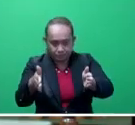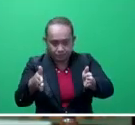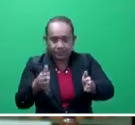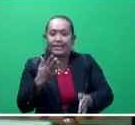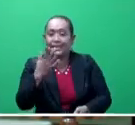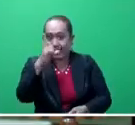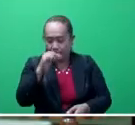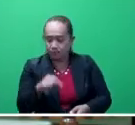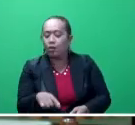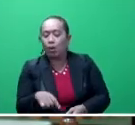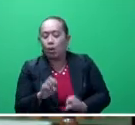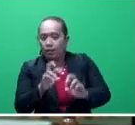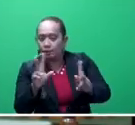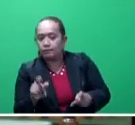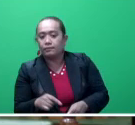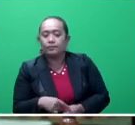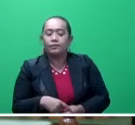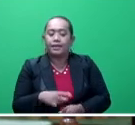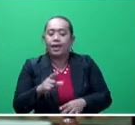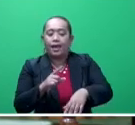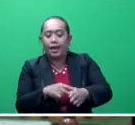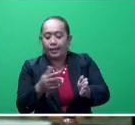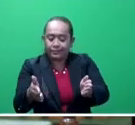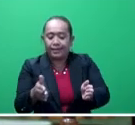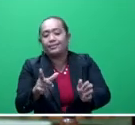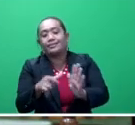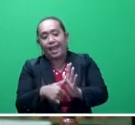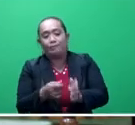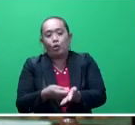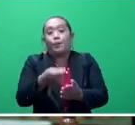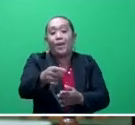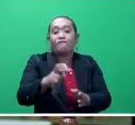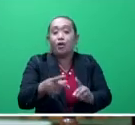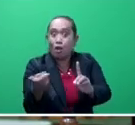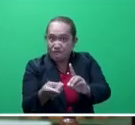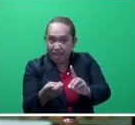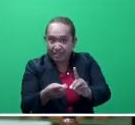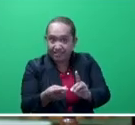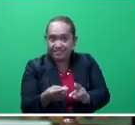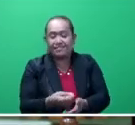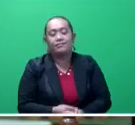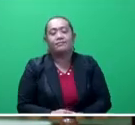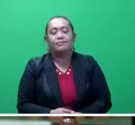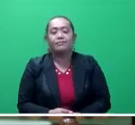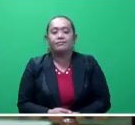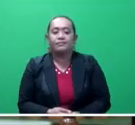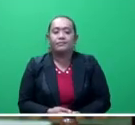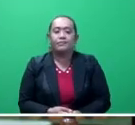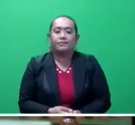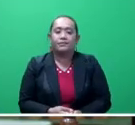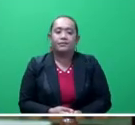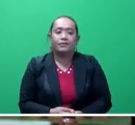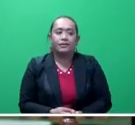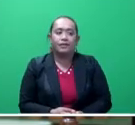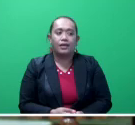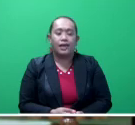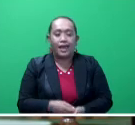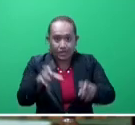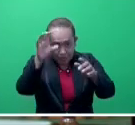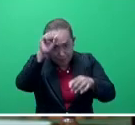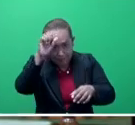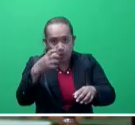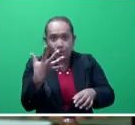make these payments. Mr. Speaker, sir, government will also put aside an allocation of $2.5 million to